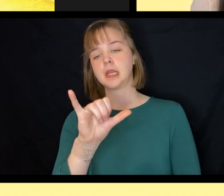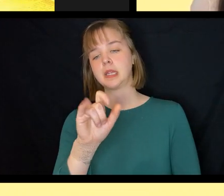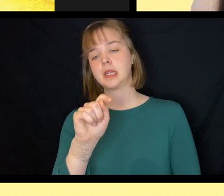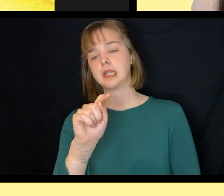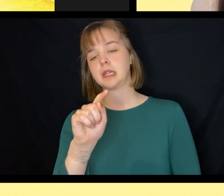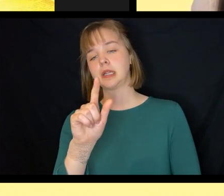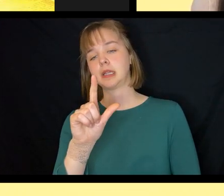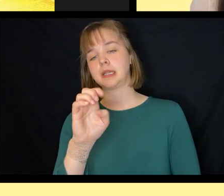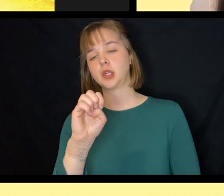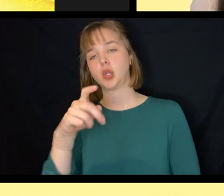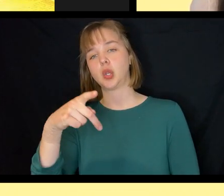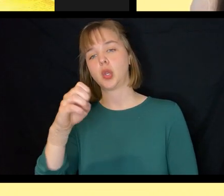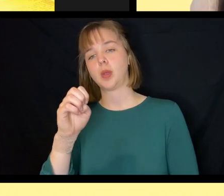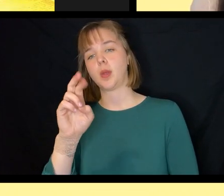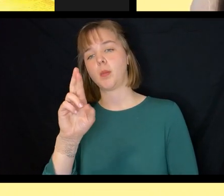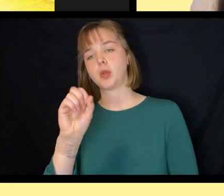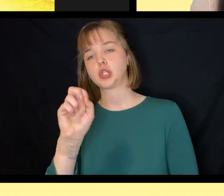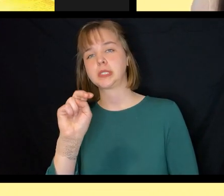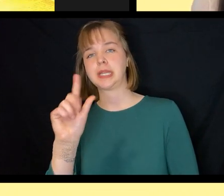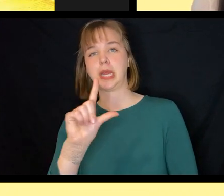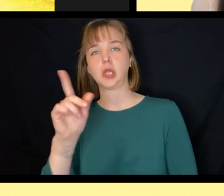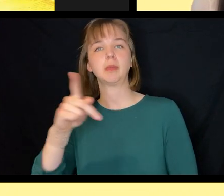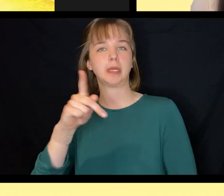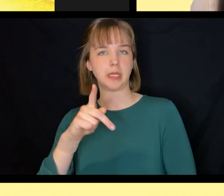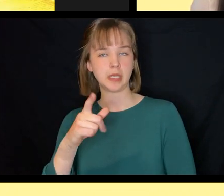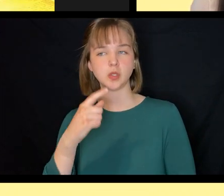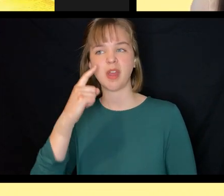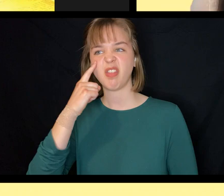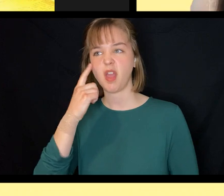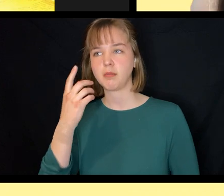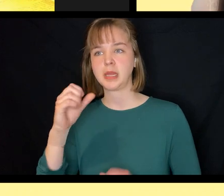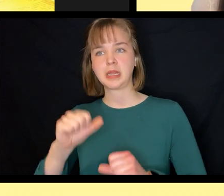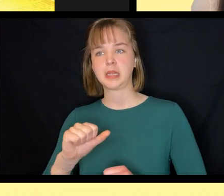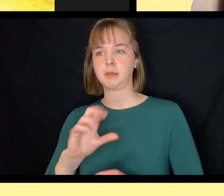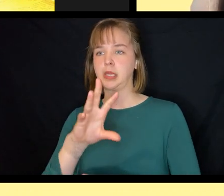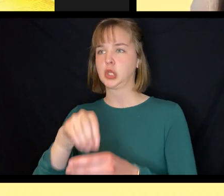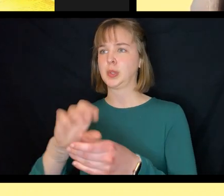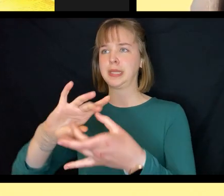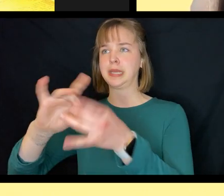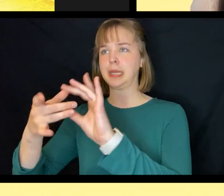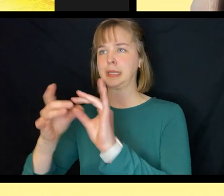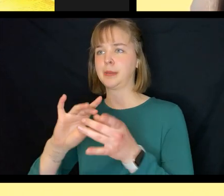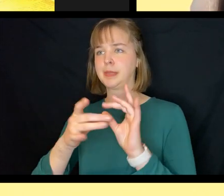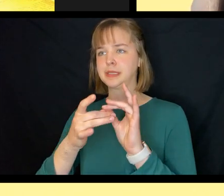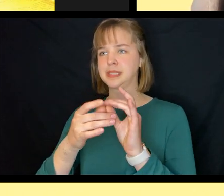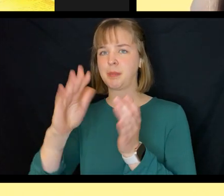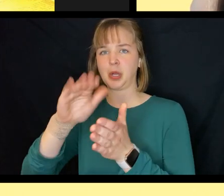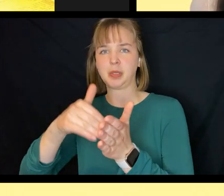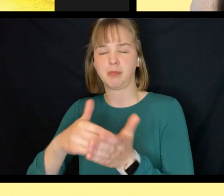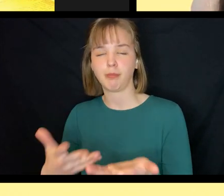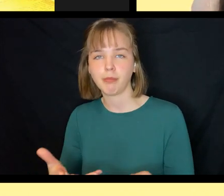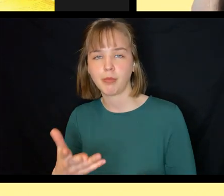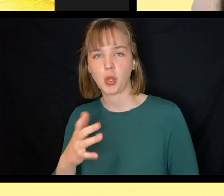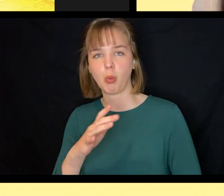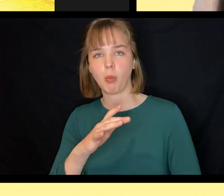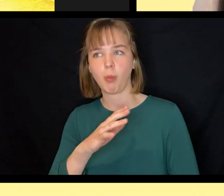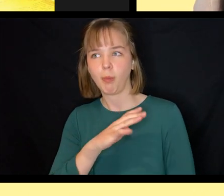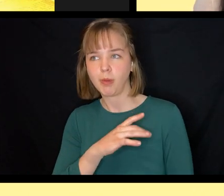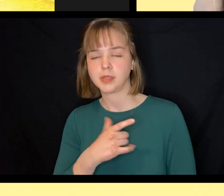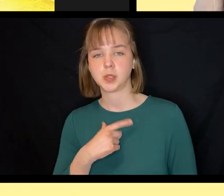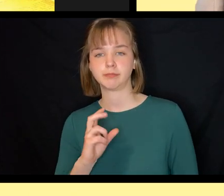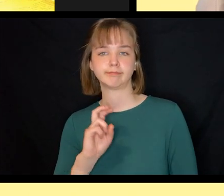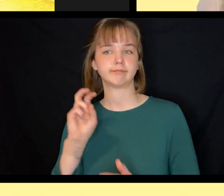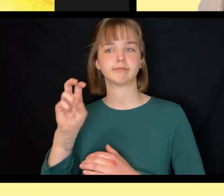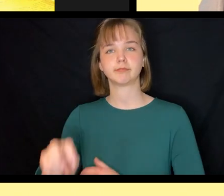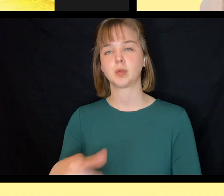like Paralympics, and just sort of took it just to see where it could go. And it's taken me a long way. So I can't complain. Yeah, I love it.